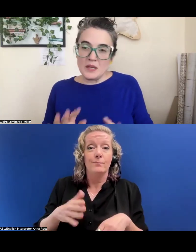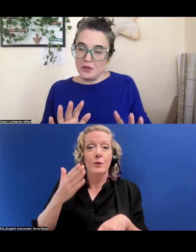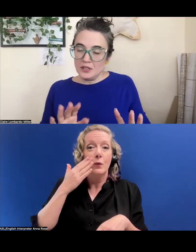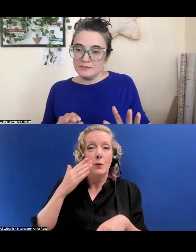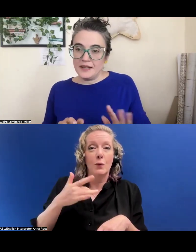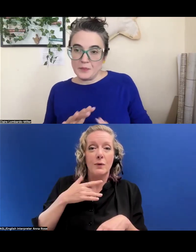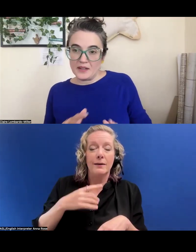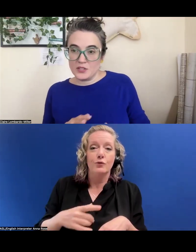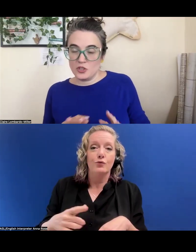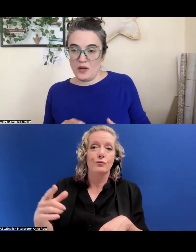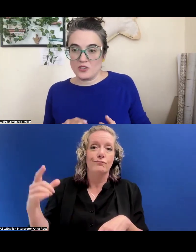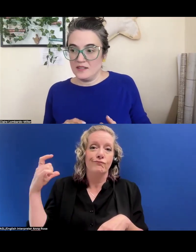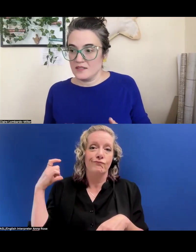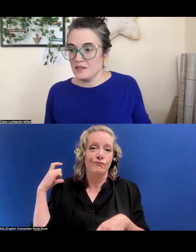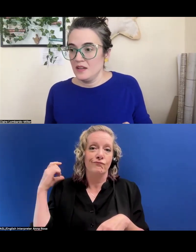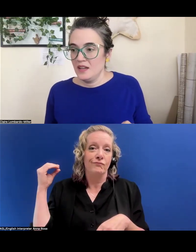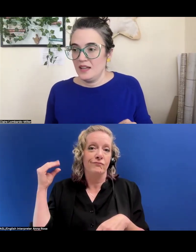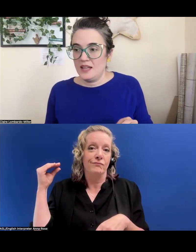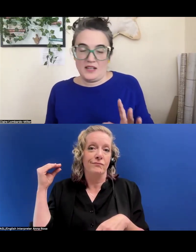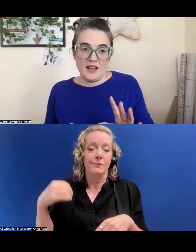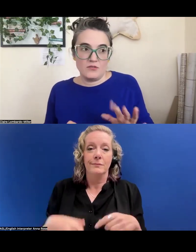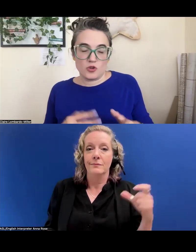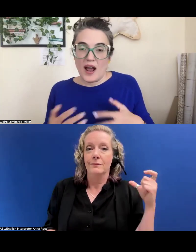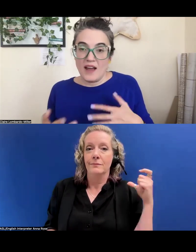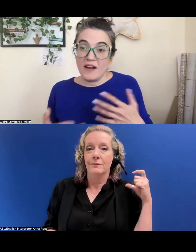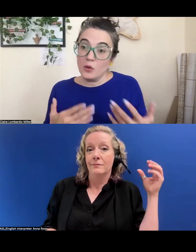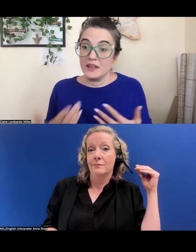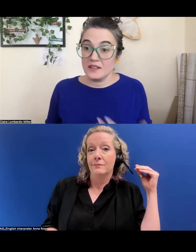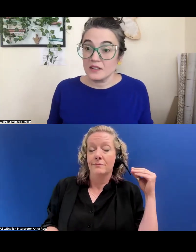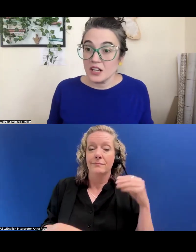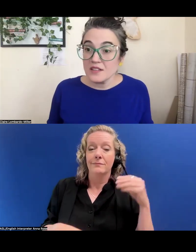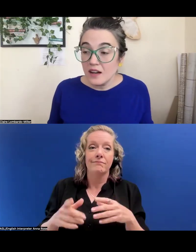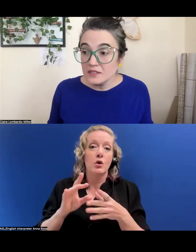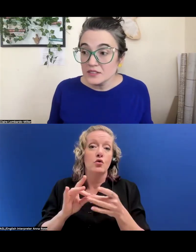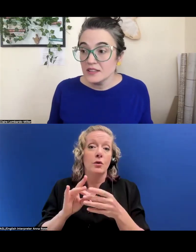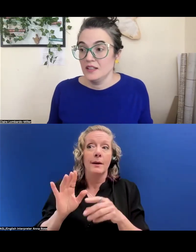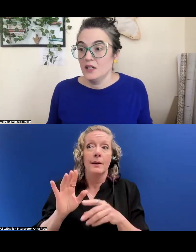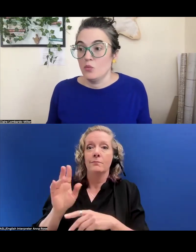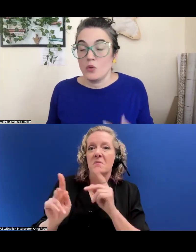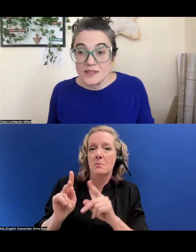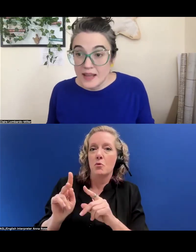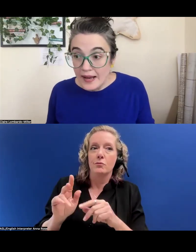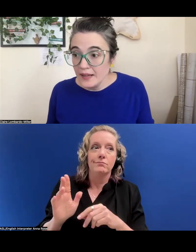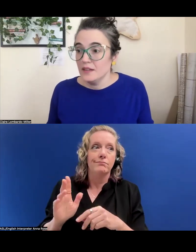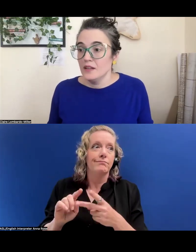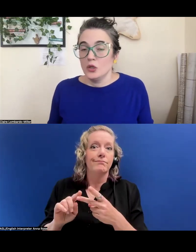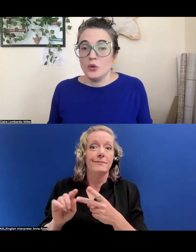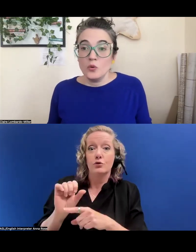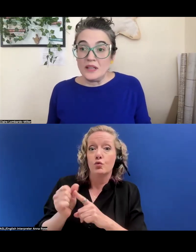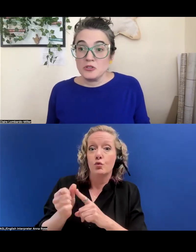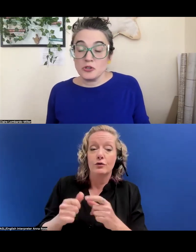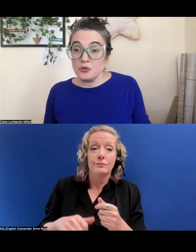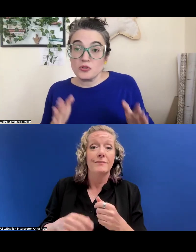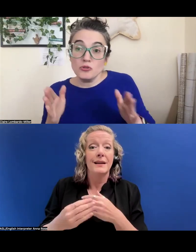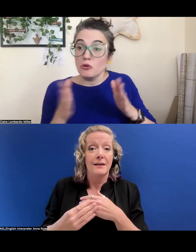about people and about situations. It can drive how we conduct ourselves, what we say, who